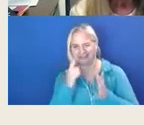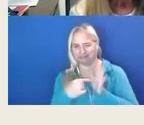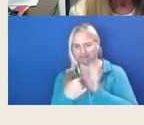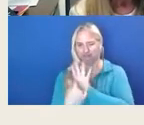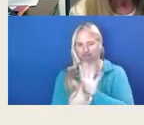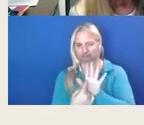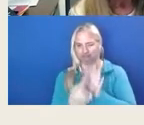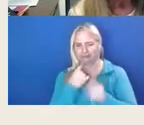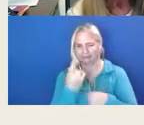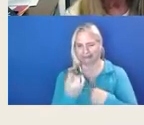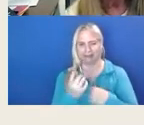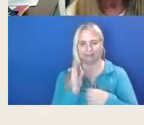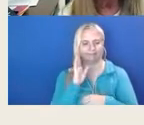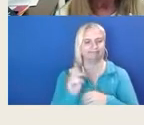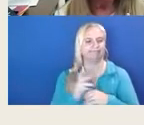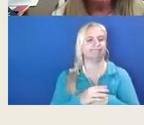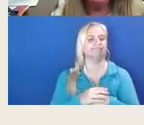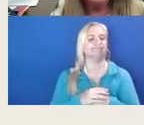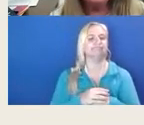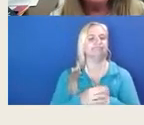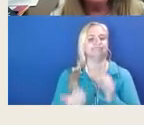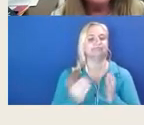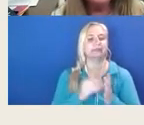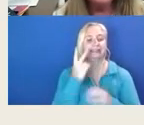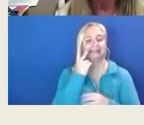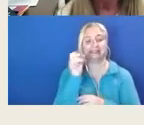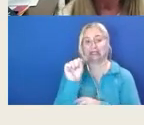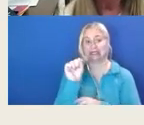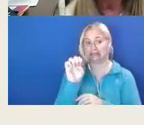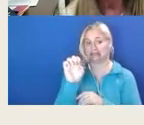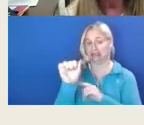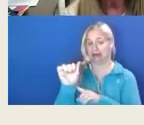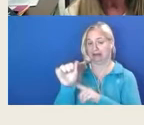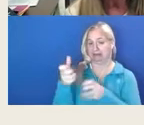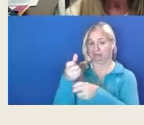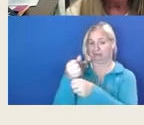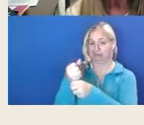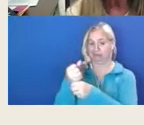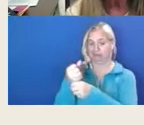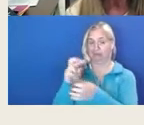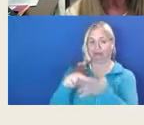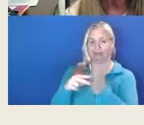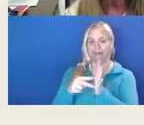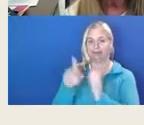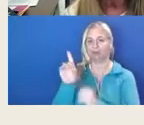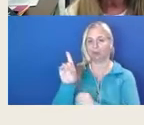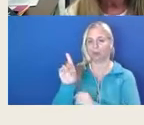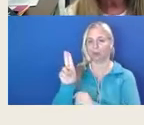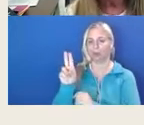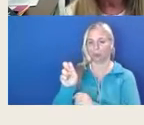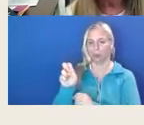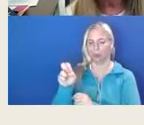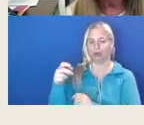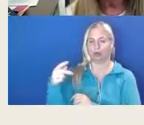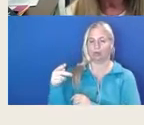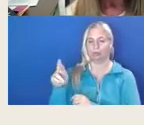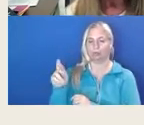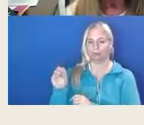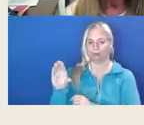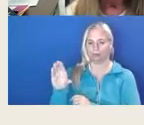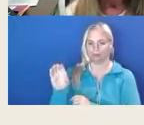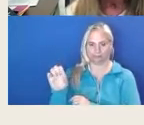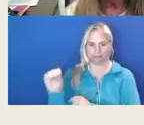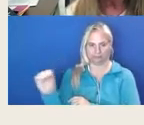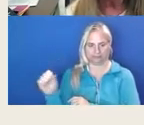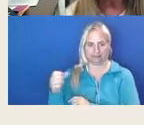as you remember up at the top, anytime we see that SEA acronym, we know that that's a due process hearing. And we'll look at a couple that